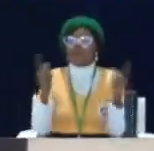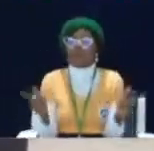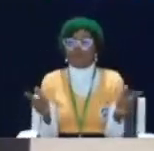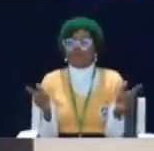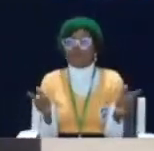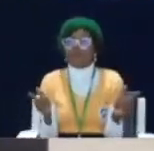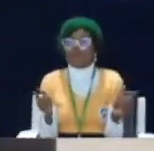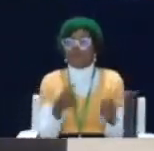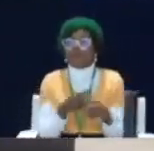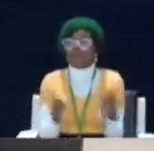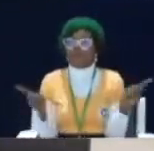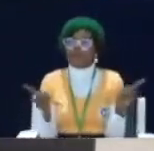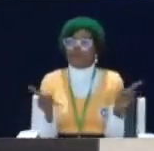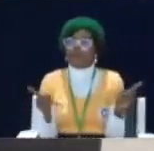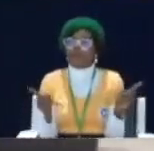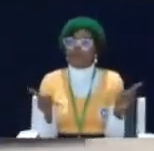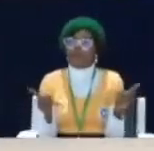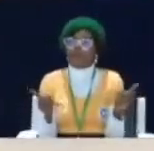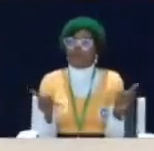But,